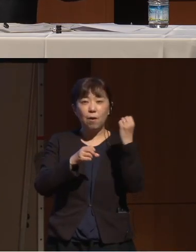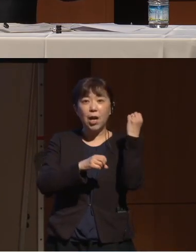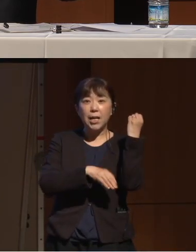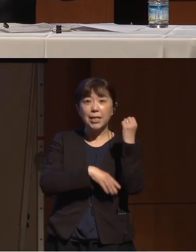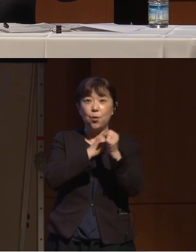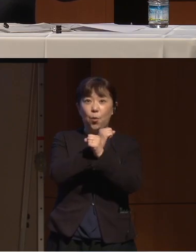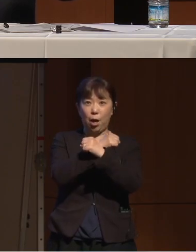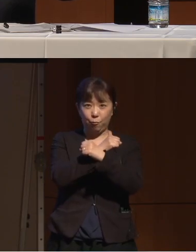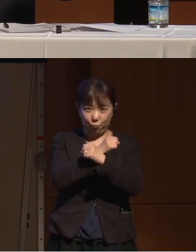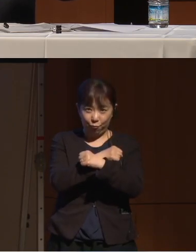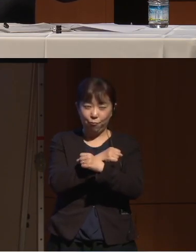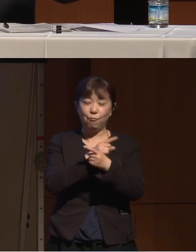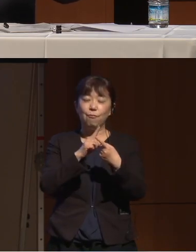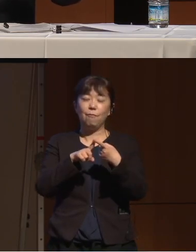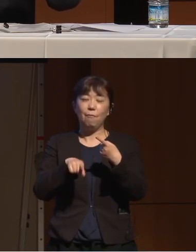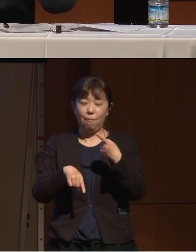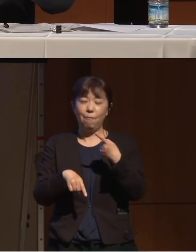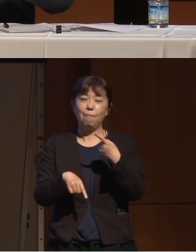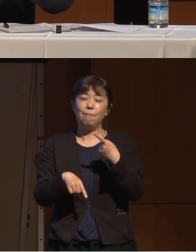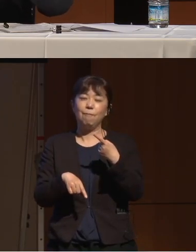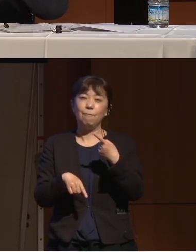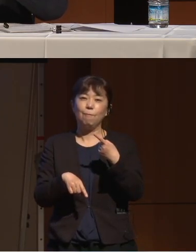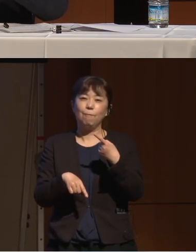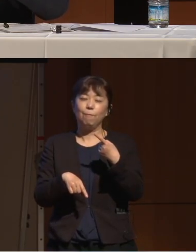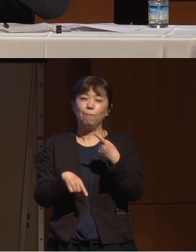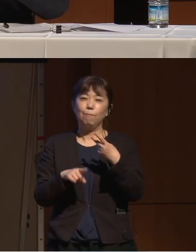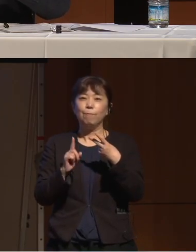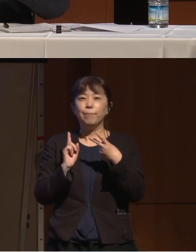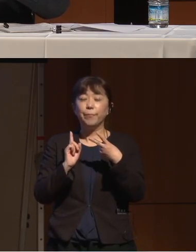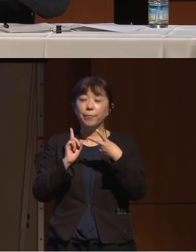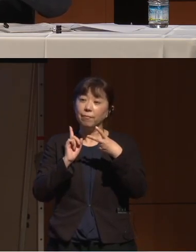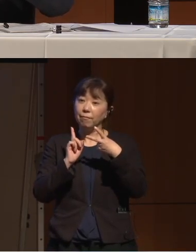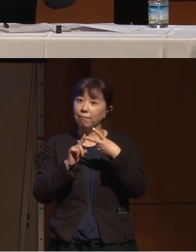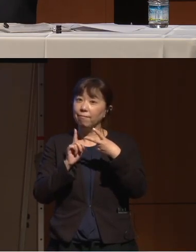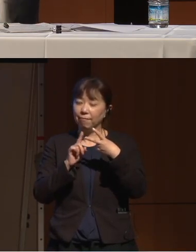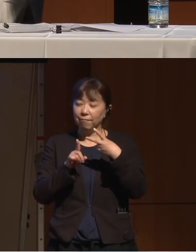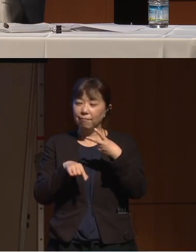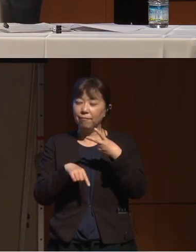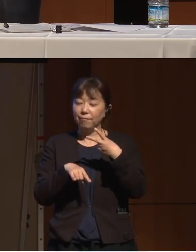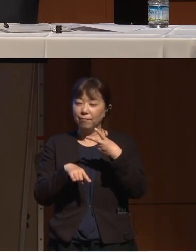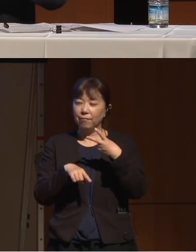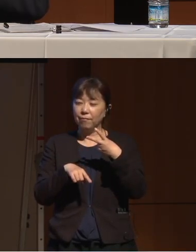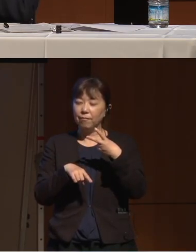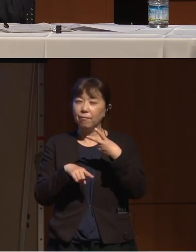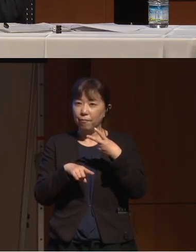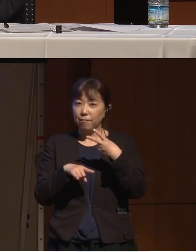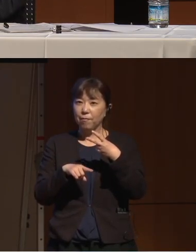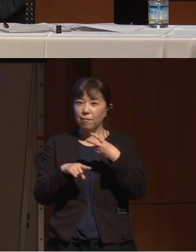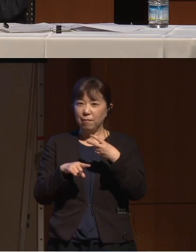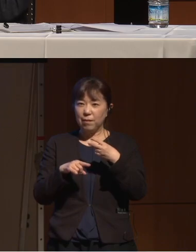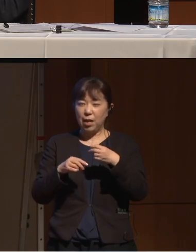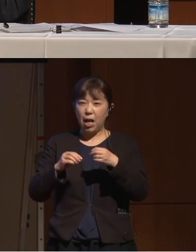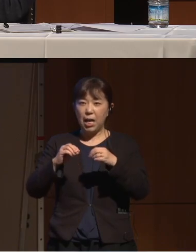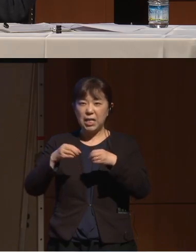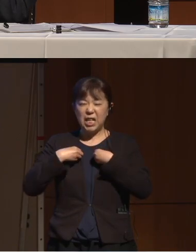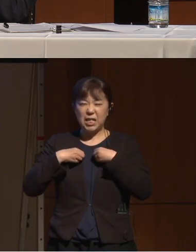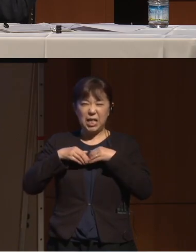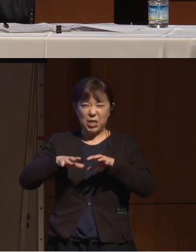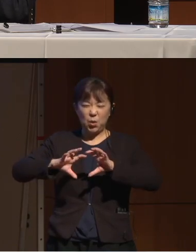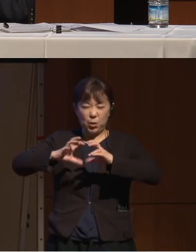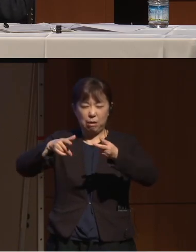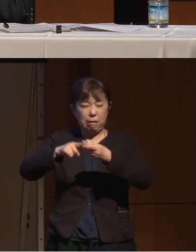the site pandemic disease spreading. This is one hand we need. Another hand, we need